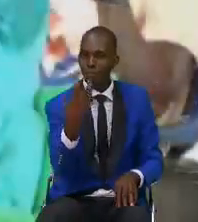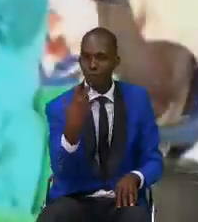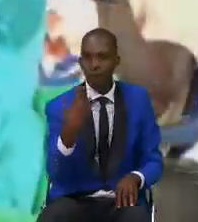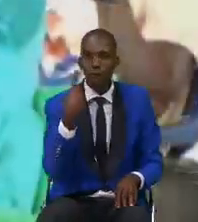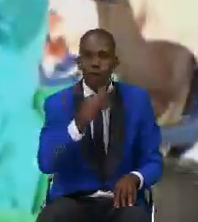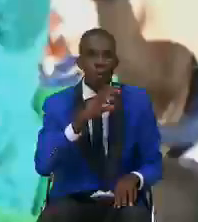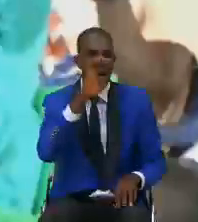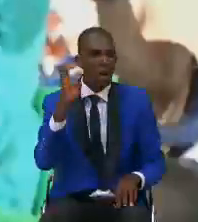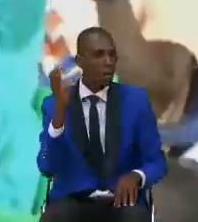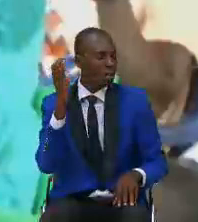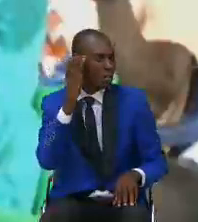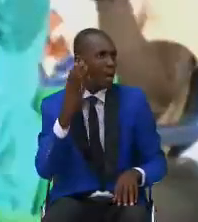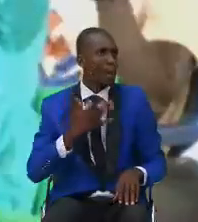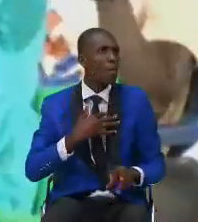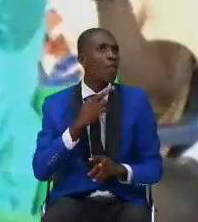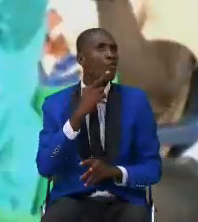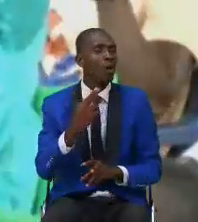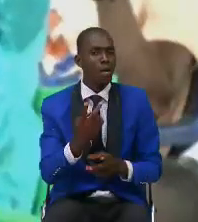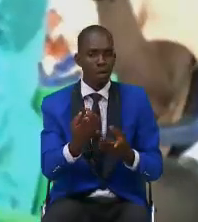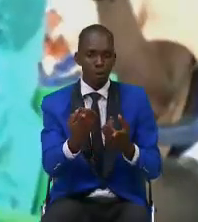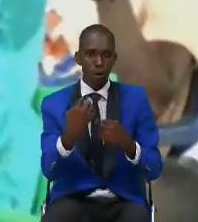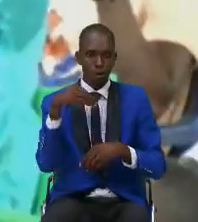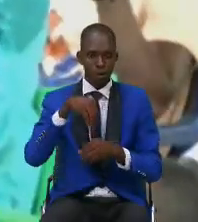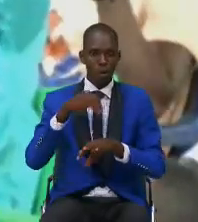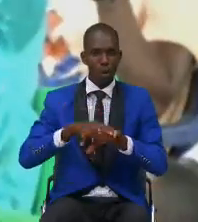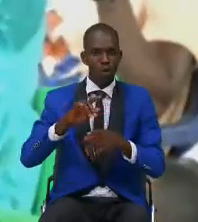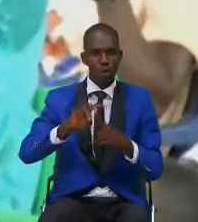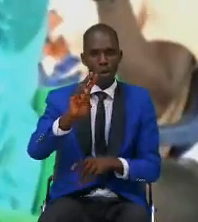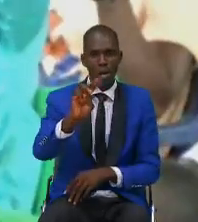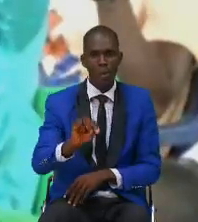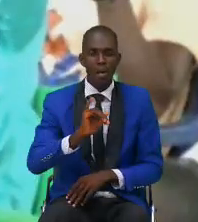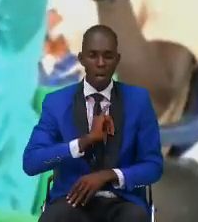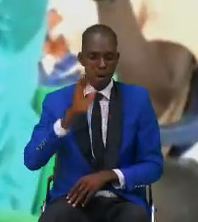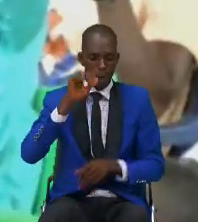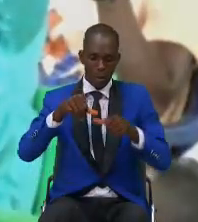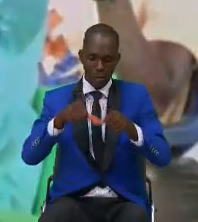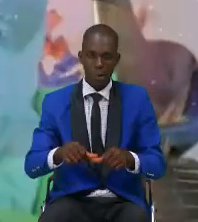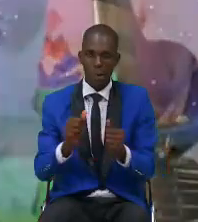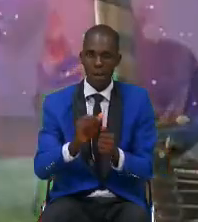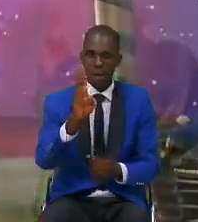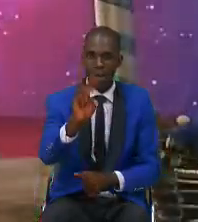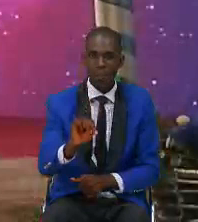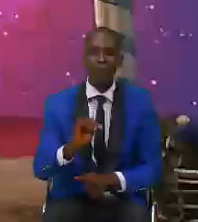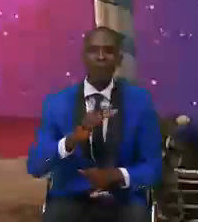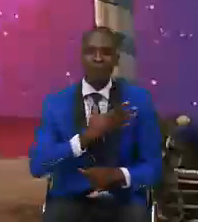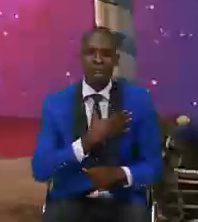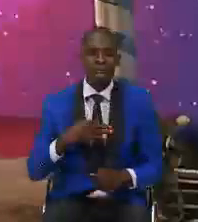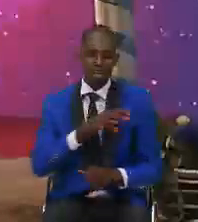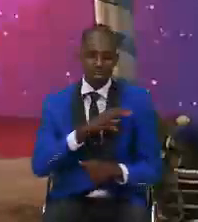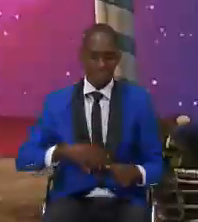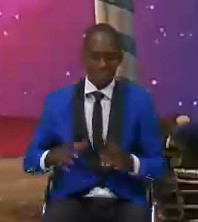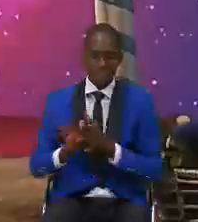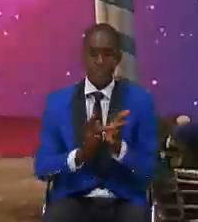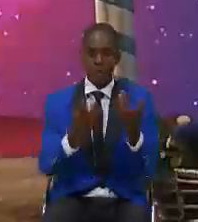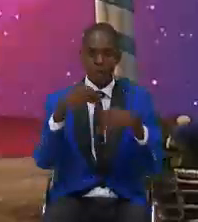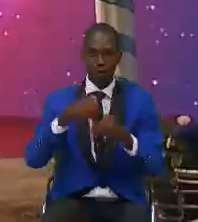I knock, and whosoever hears my voice, I will come in unto him. I will dwell with